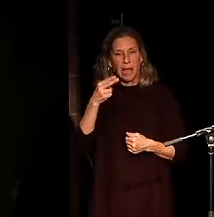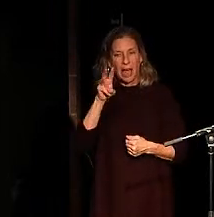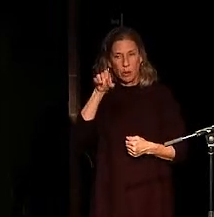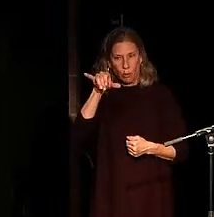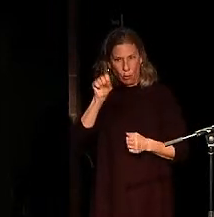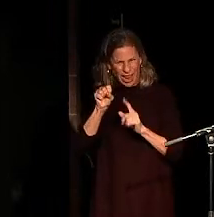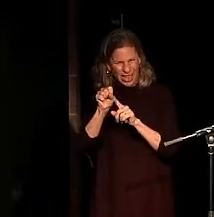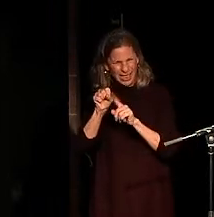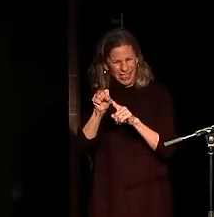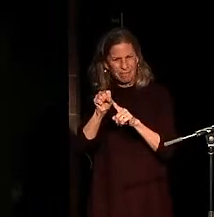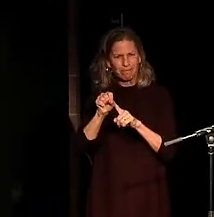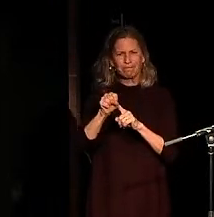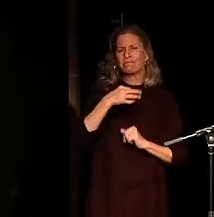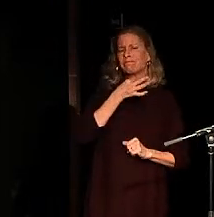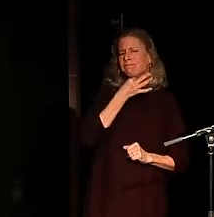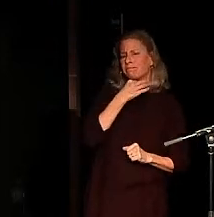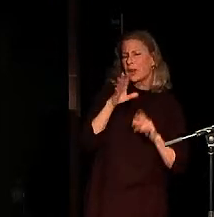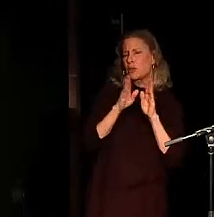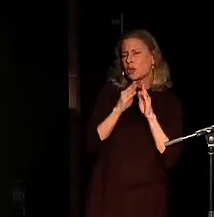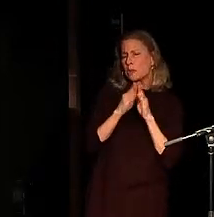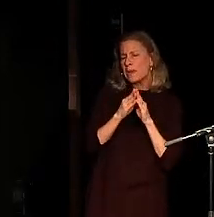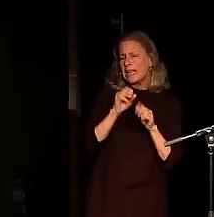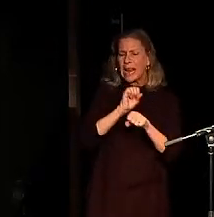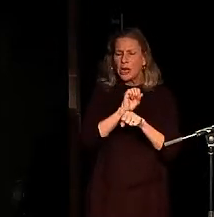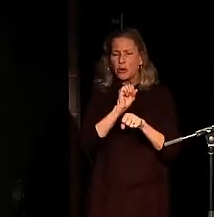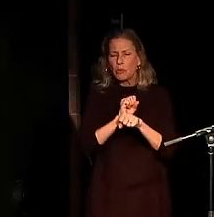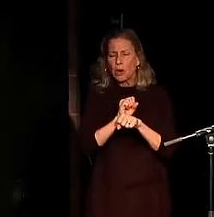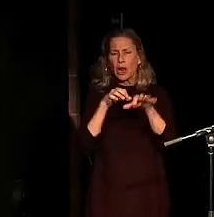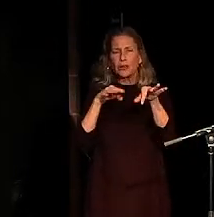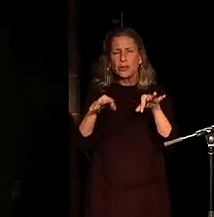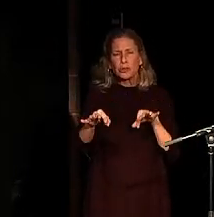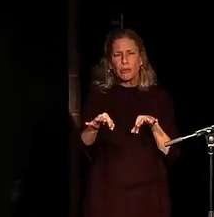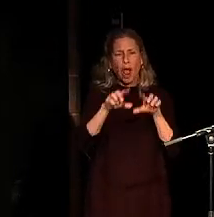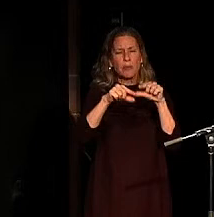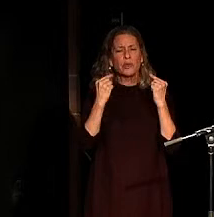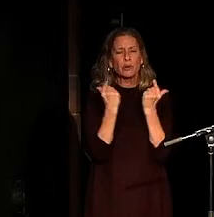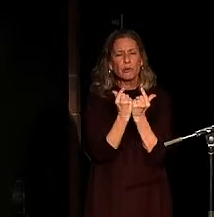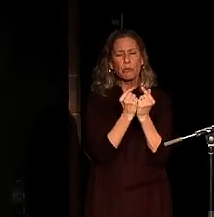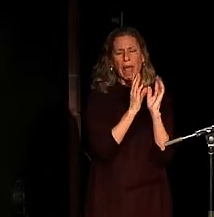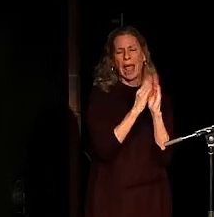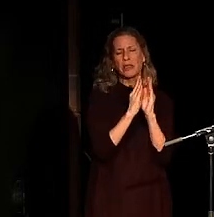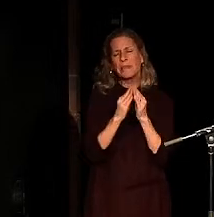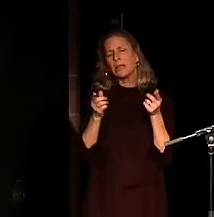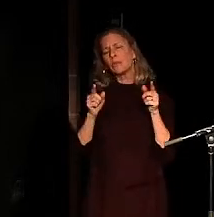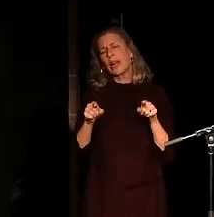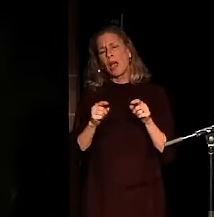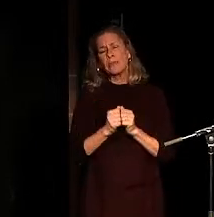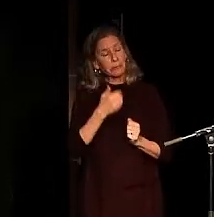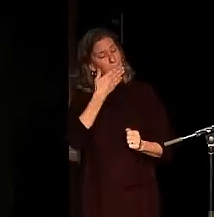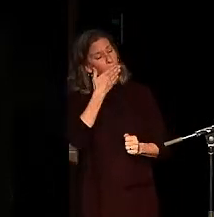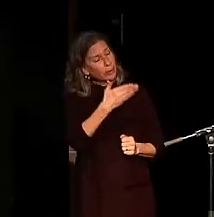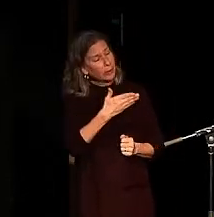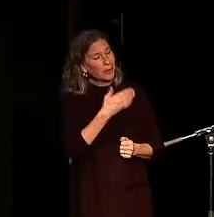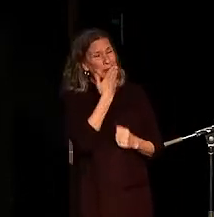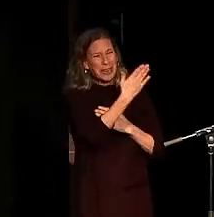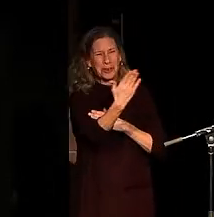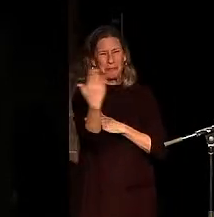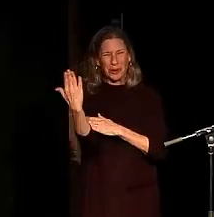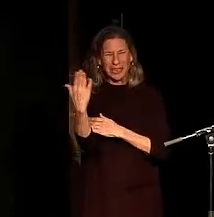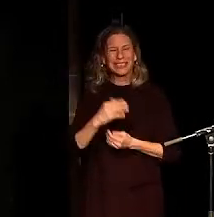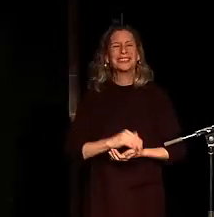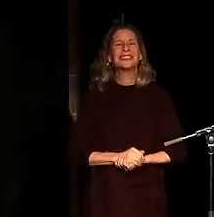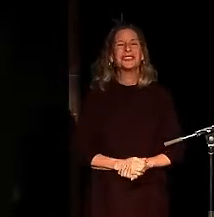there's some questions about your committee and the work you're doing, so first, tell us about the group and your first few meetings. Okay. Thank you, and good morning, everyone.